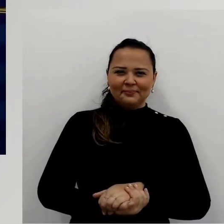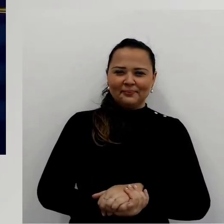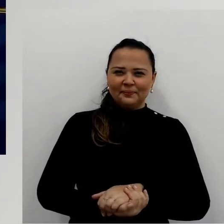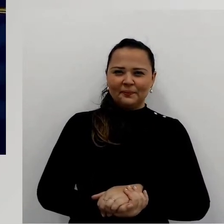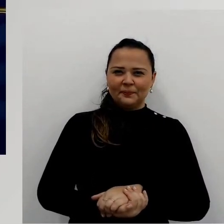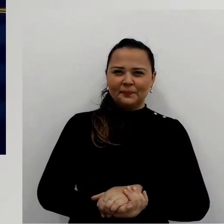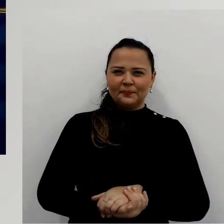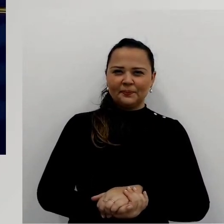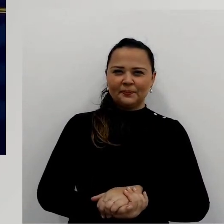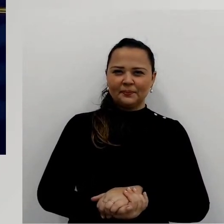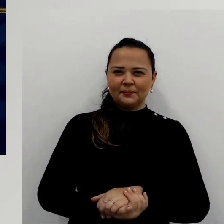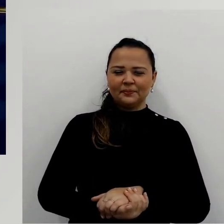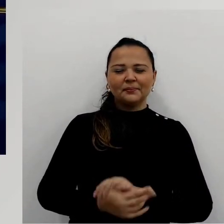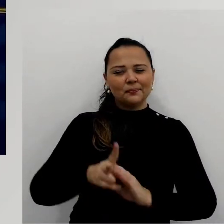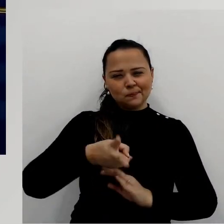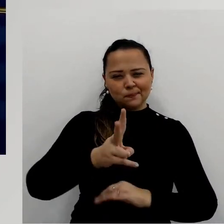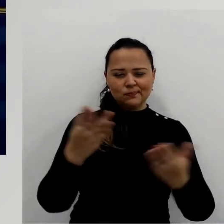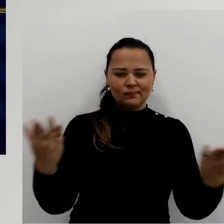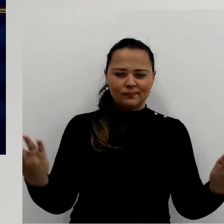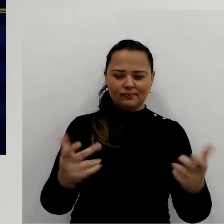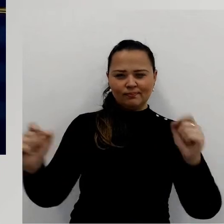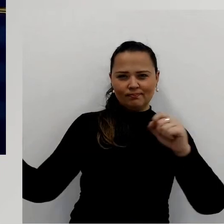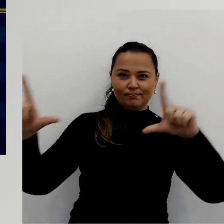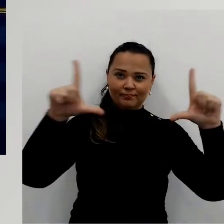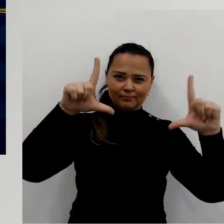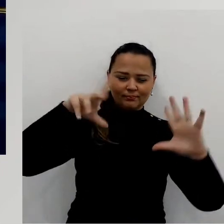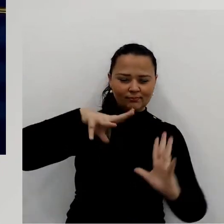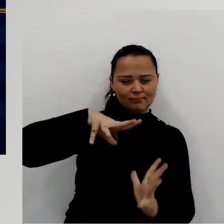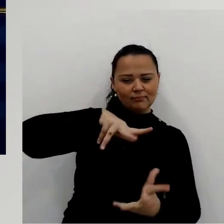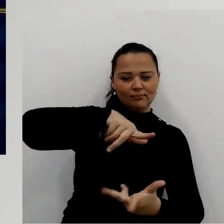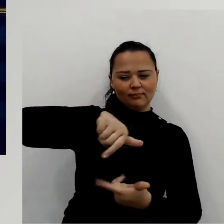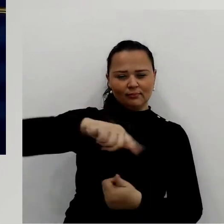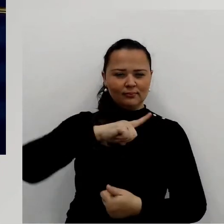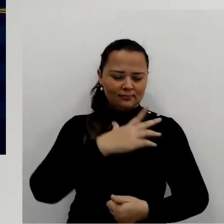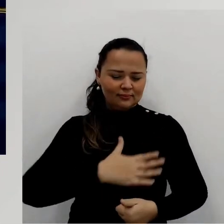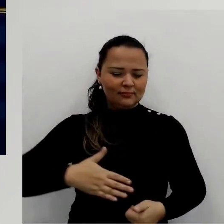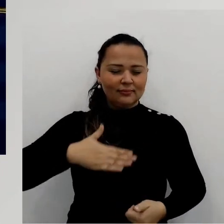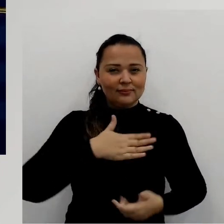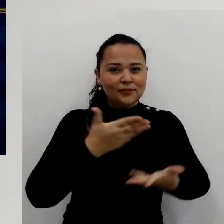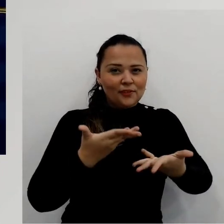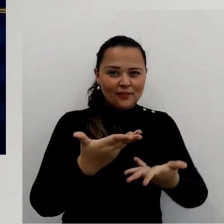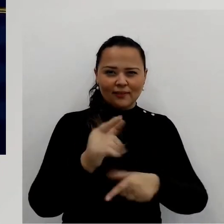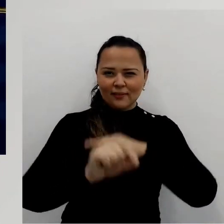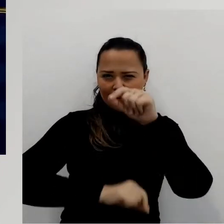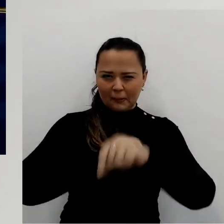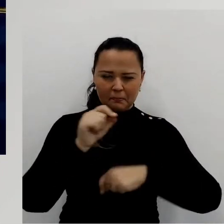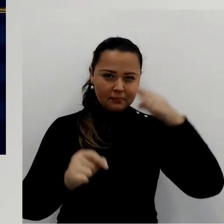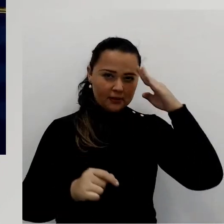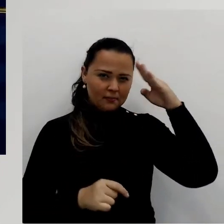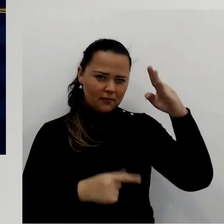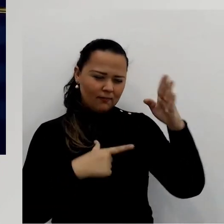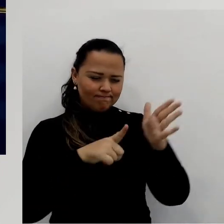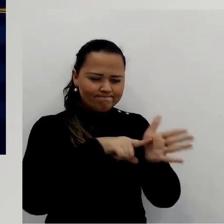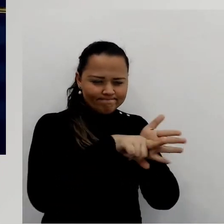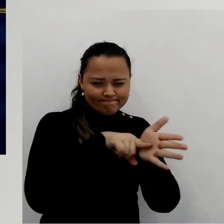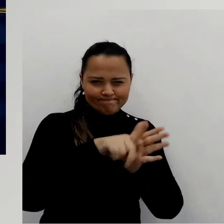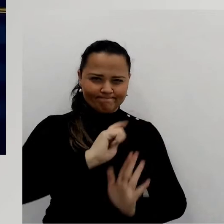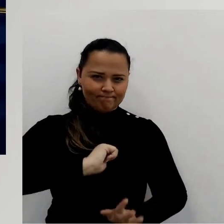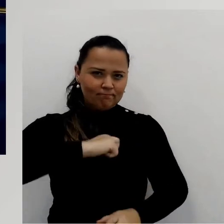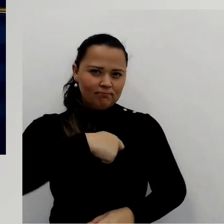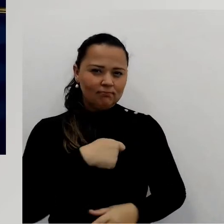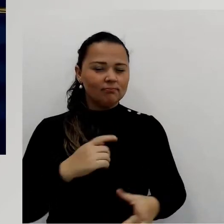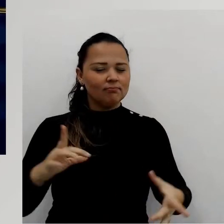Ainda em nosso painel internacional, temos o prazer de convidar o principal consultor da Zwang Company, uma